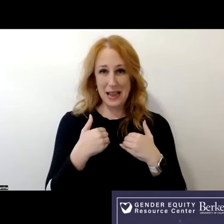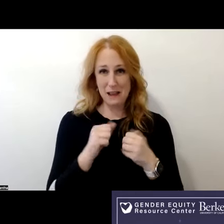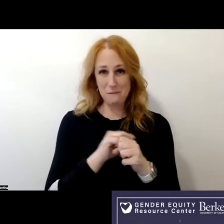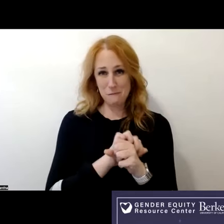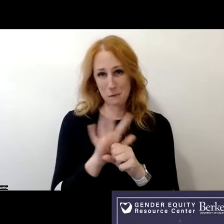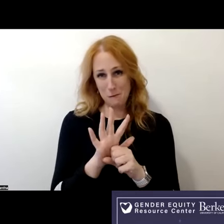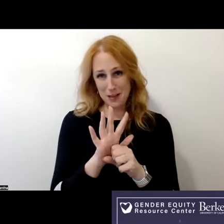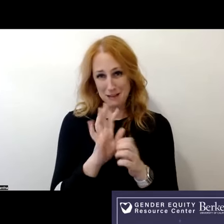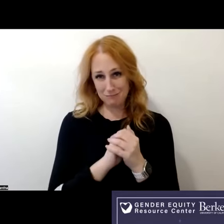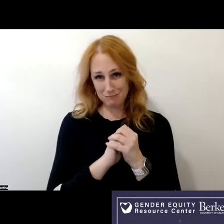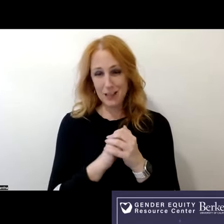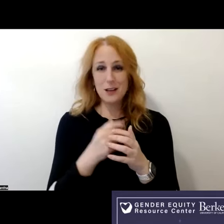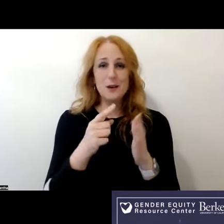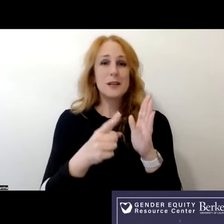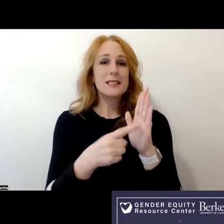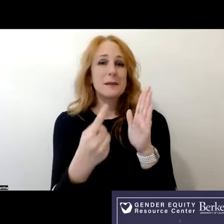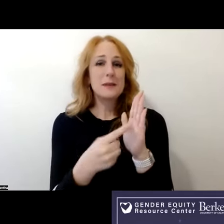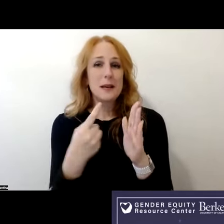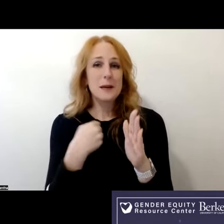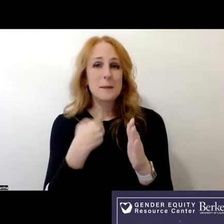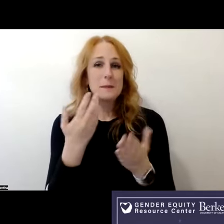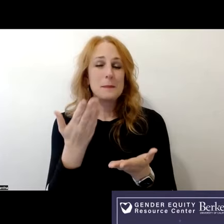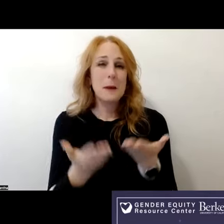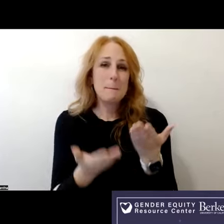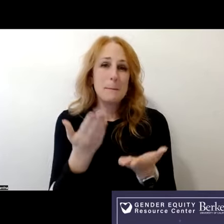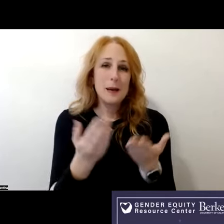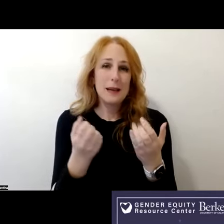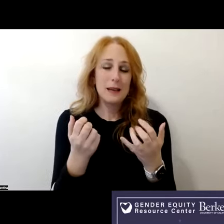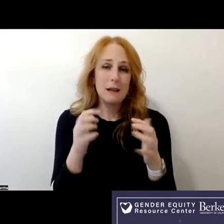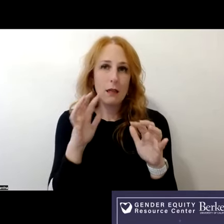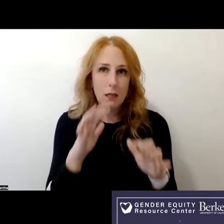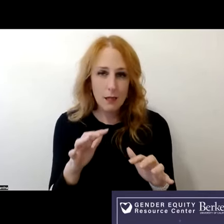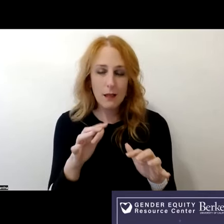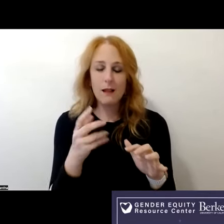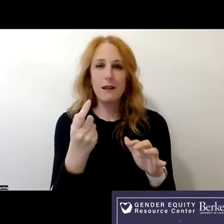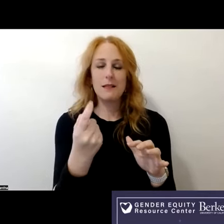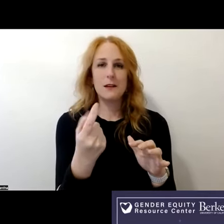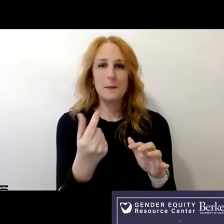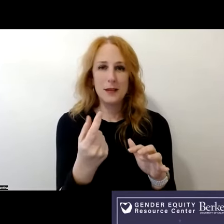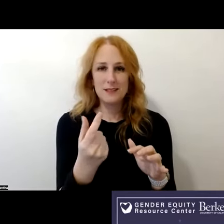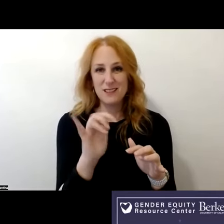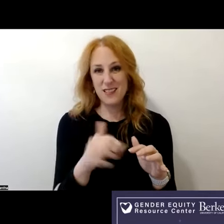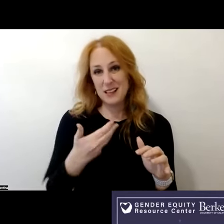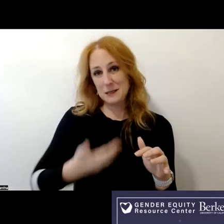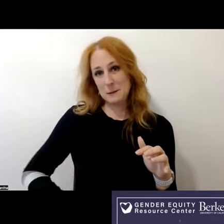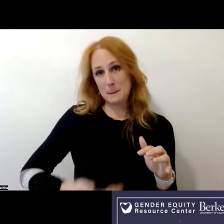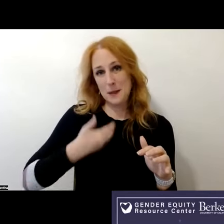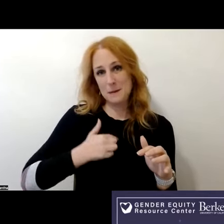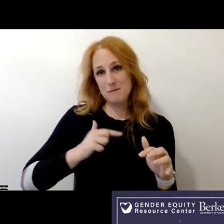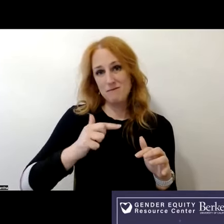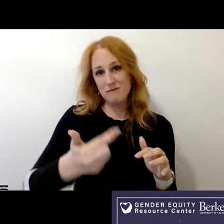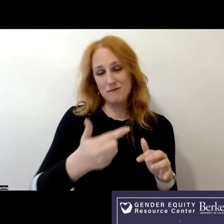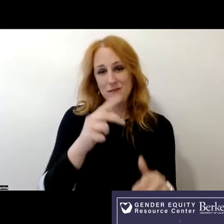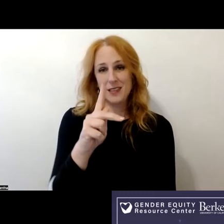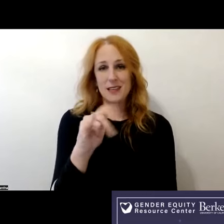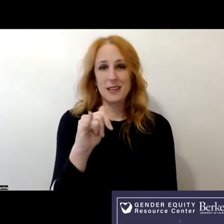so sometimes I might kind of freeze. So that's me, and I'll pass it back to